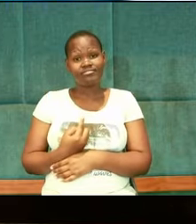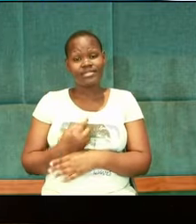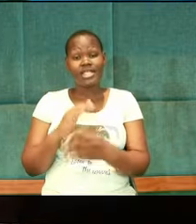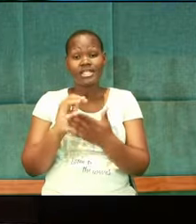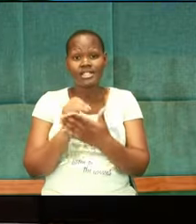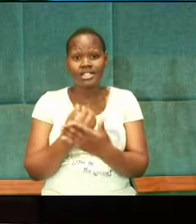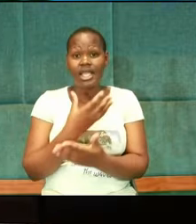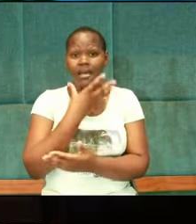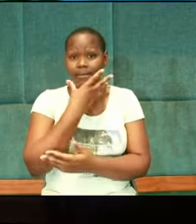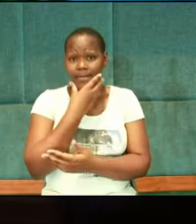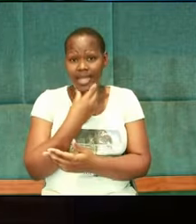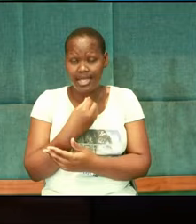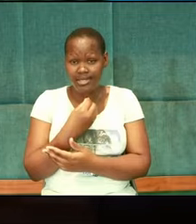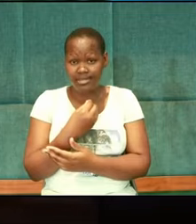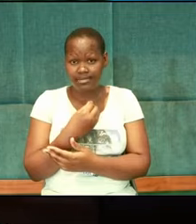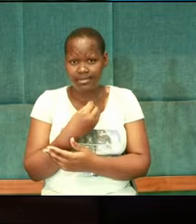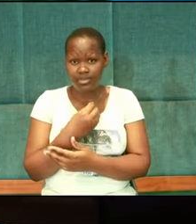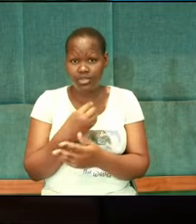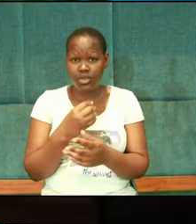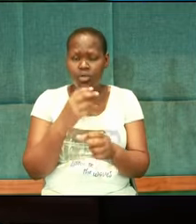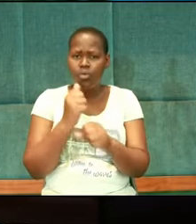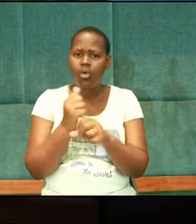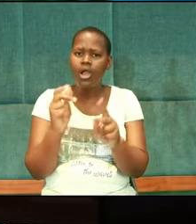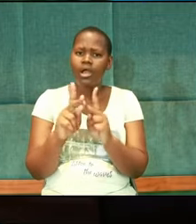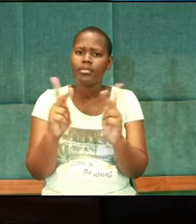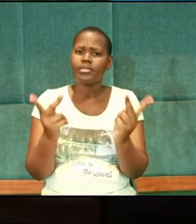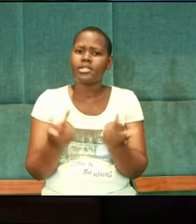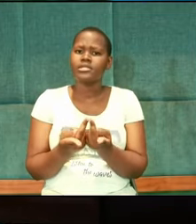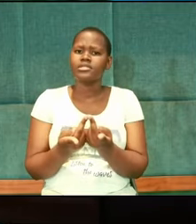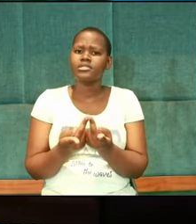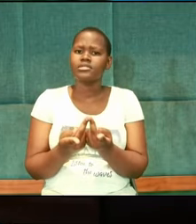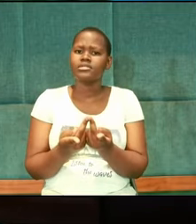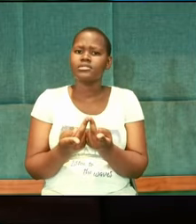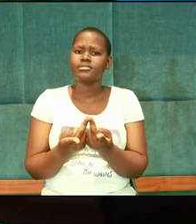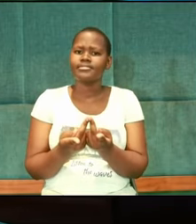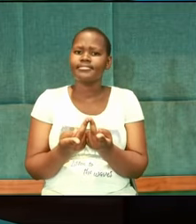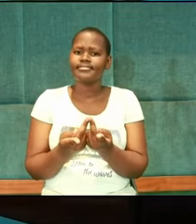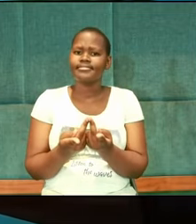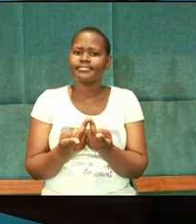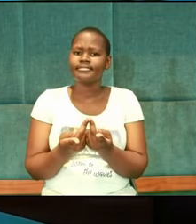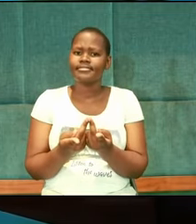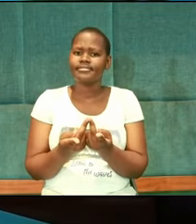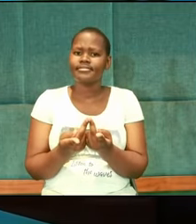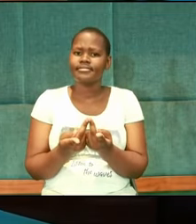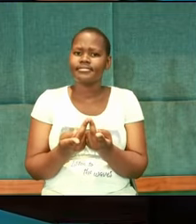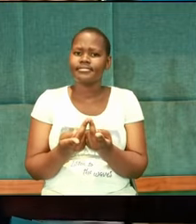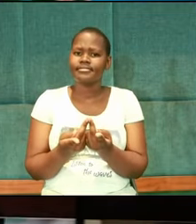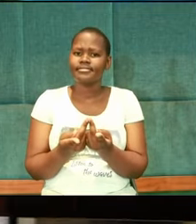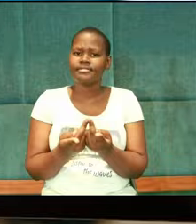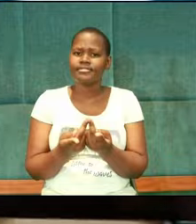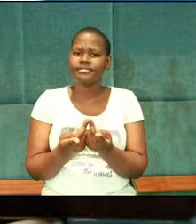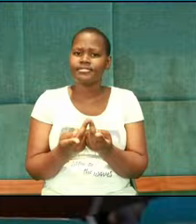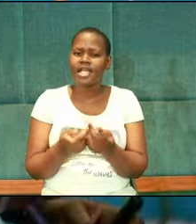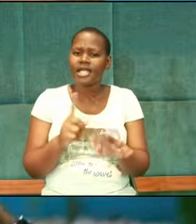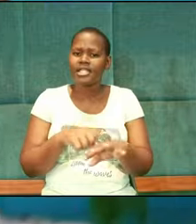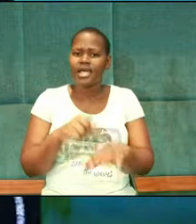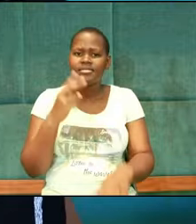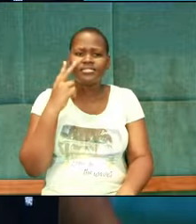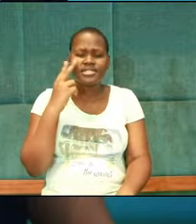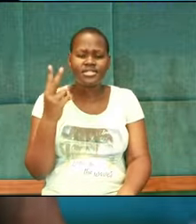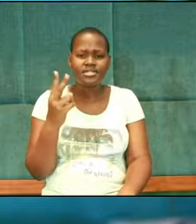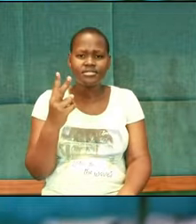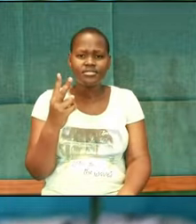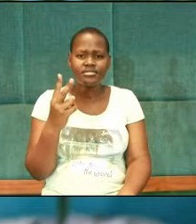Some men at the workplace, the things they are telling your wives or our wives, when you see them, they